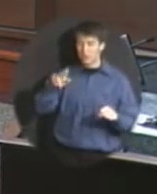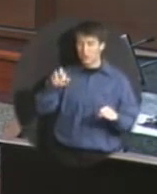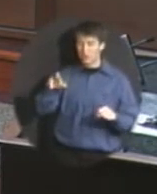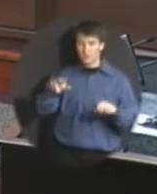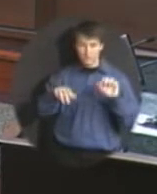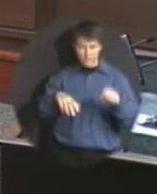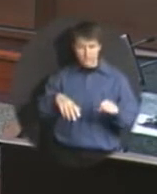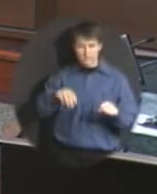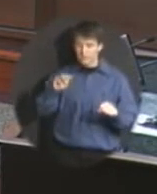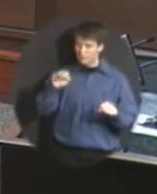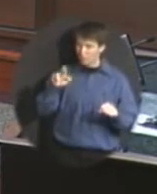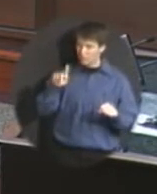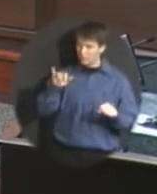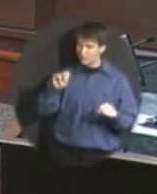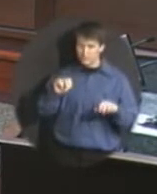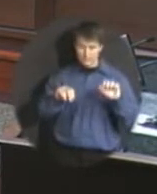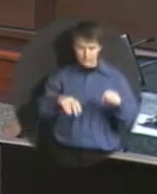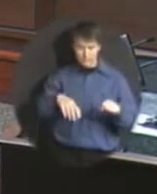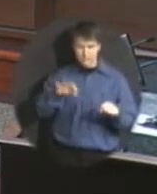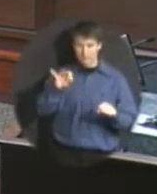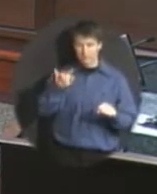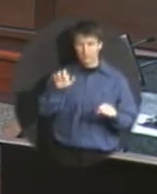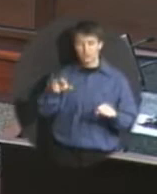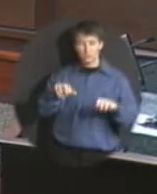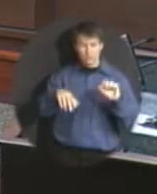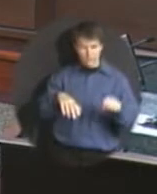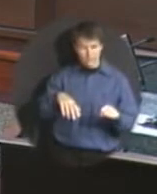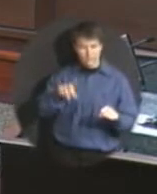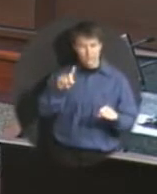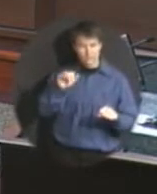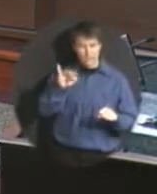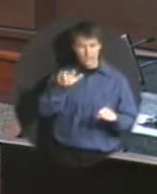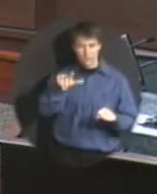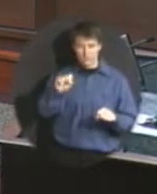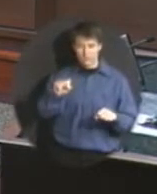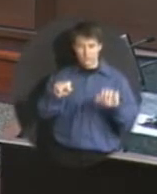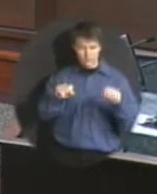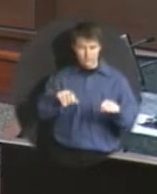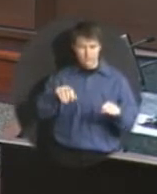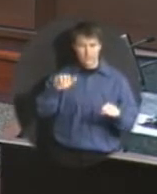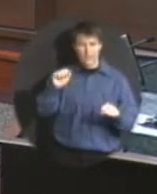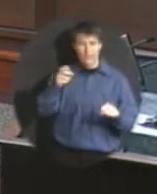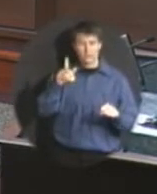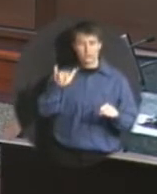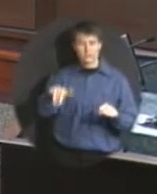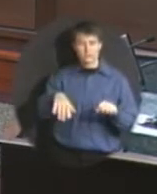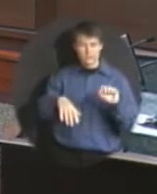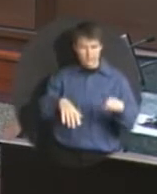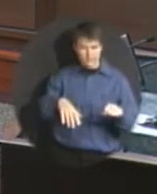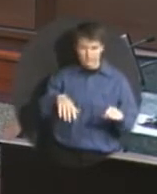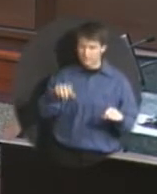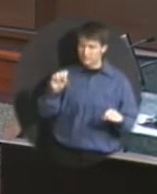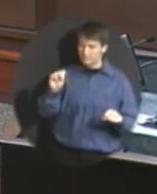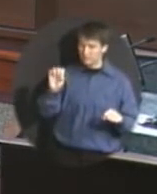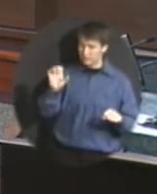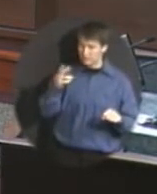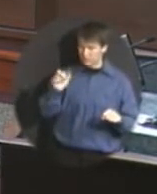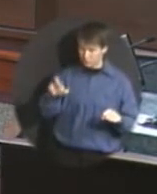Yes. Mrs. Martin? Yes. Mrs. Felter? Yes. Dr. Daniels? Yes. Ms. Ashley? Yes. Mr. Shear? Yes.